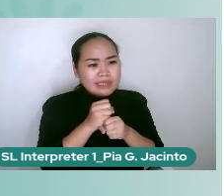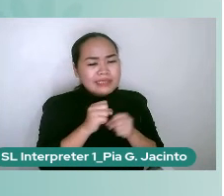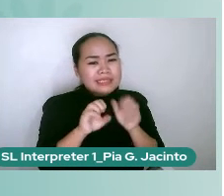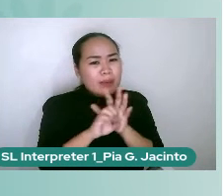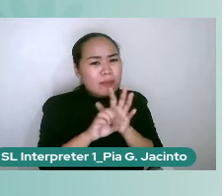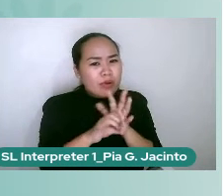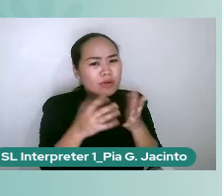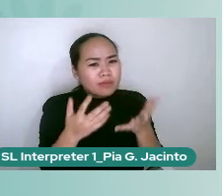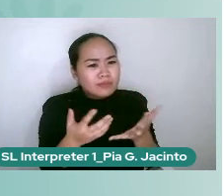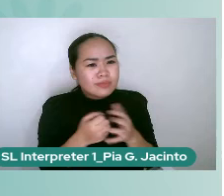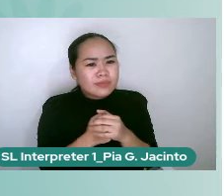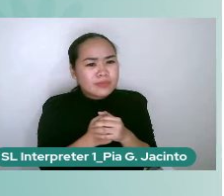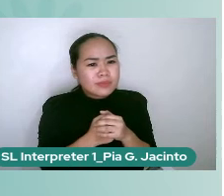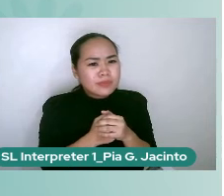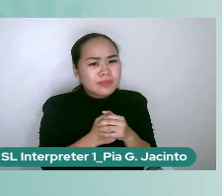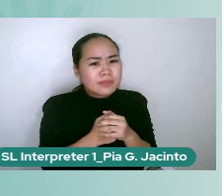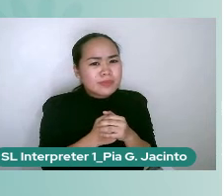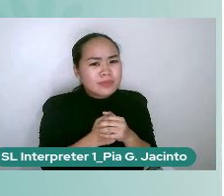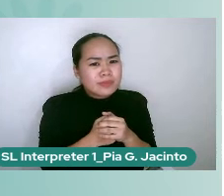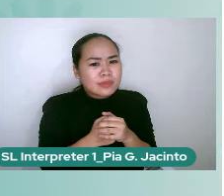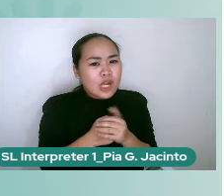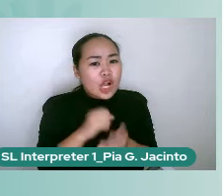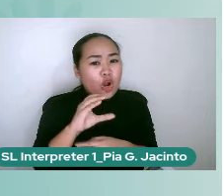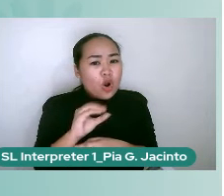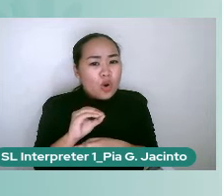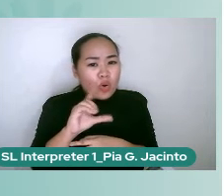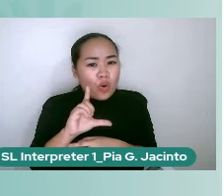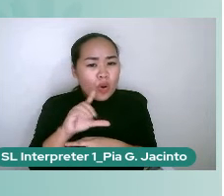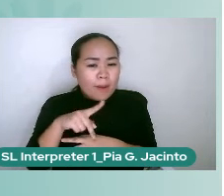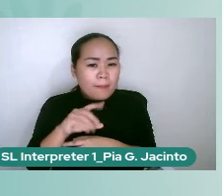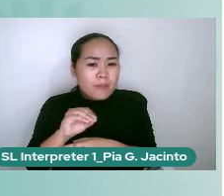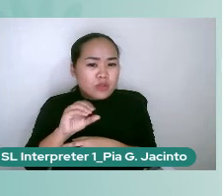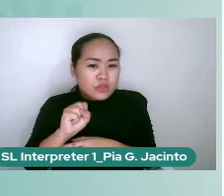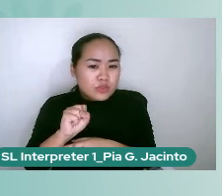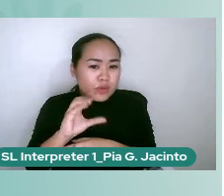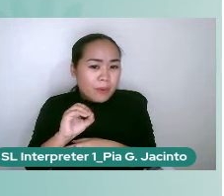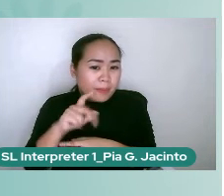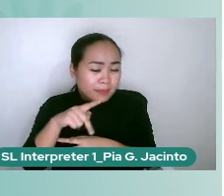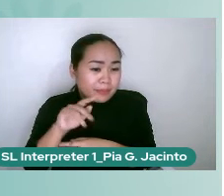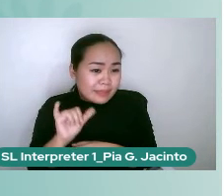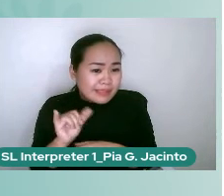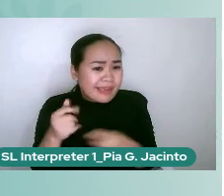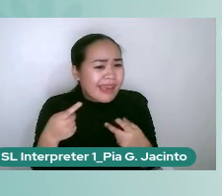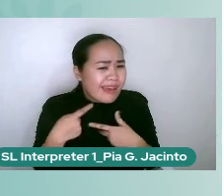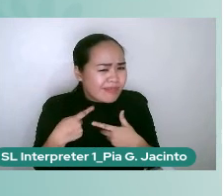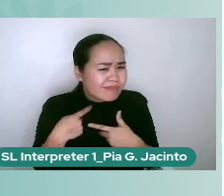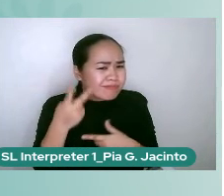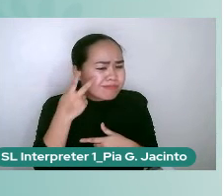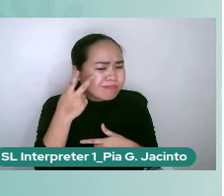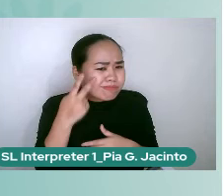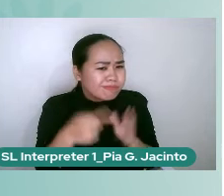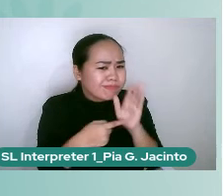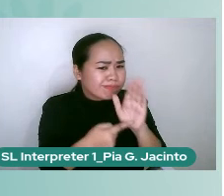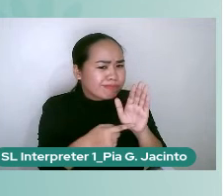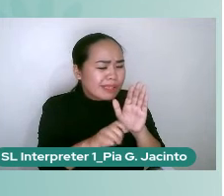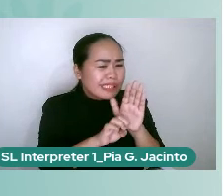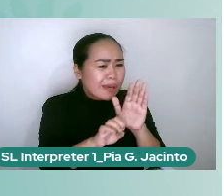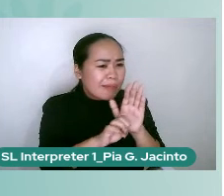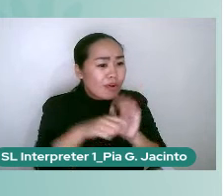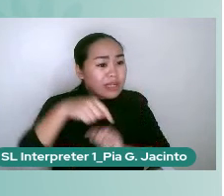also collected a sample from the cervix in the usual way on label, and these paired samples were sent to us in the